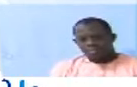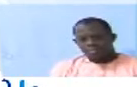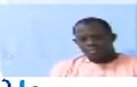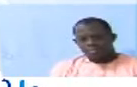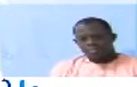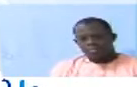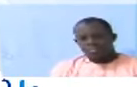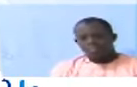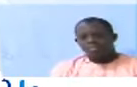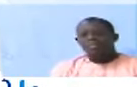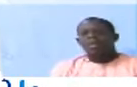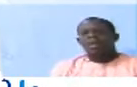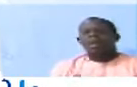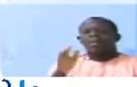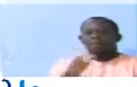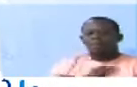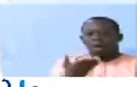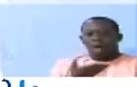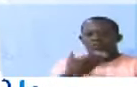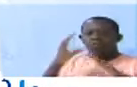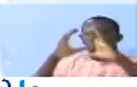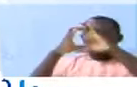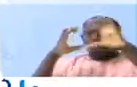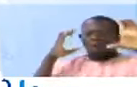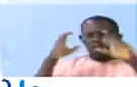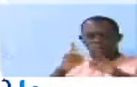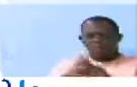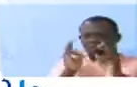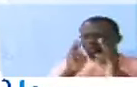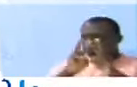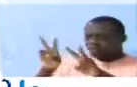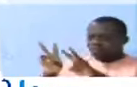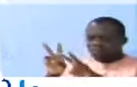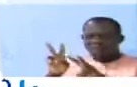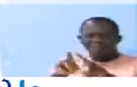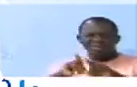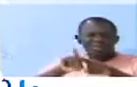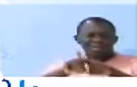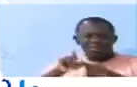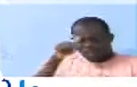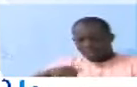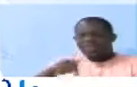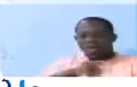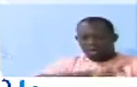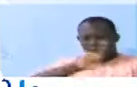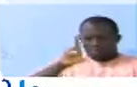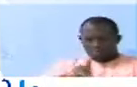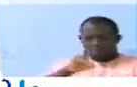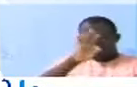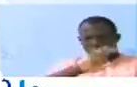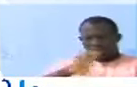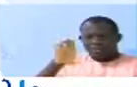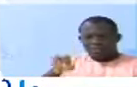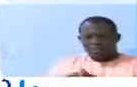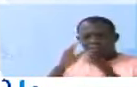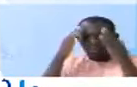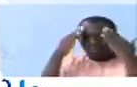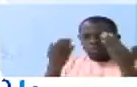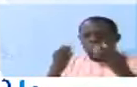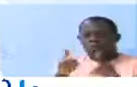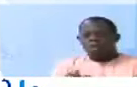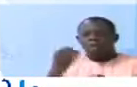There was a hall which just looked like this place. I don't know whether it was where their mechanics used to work.